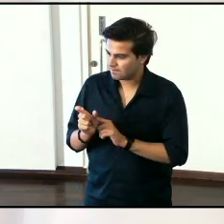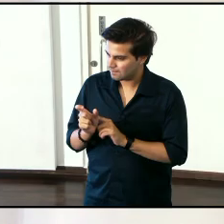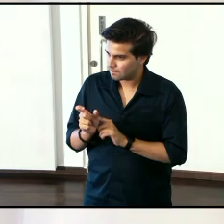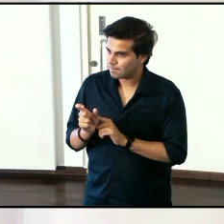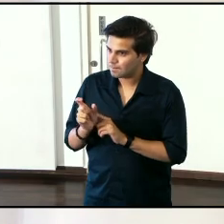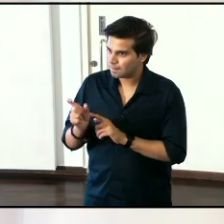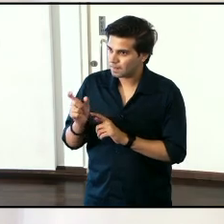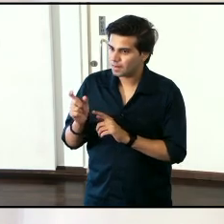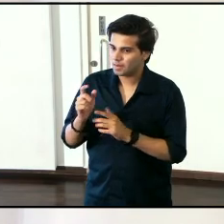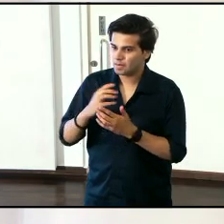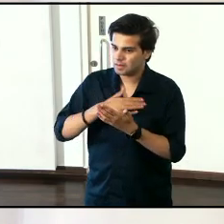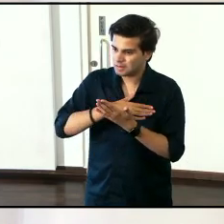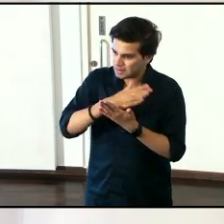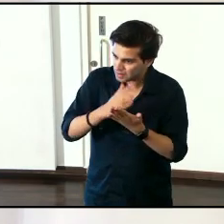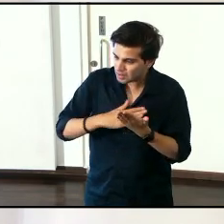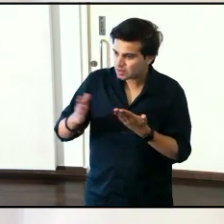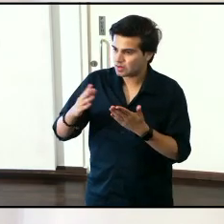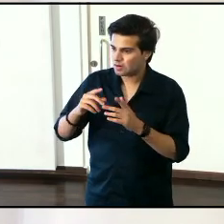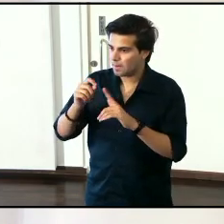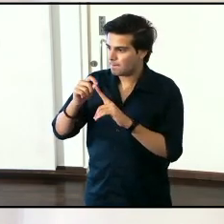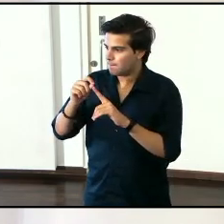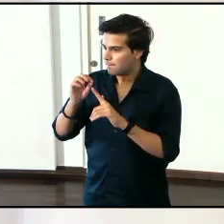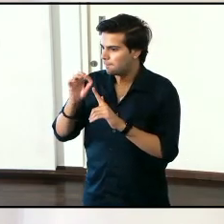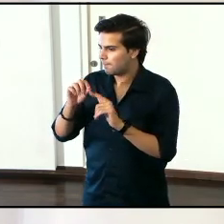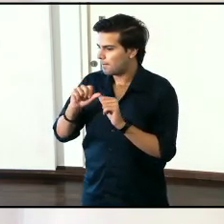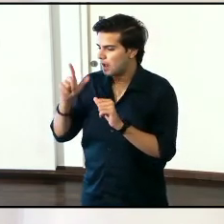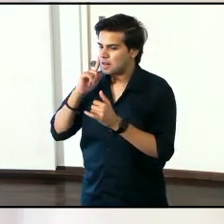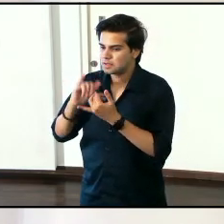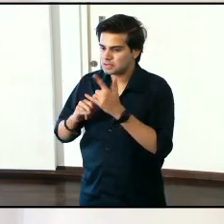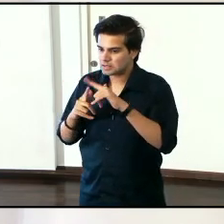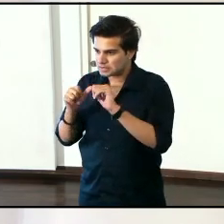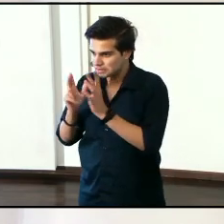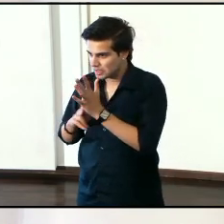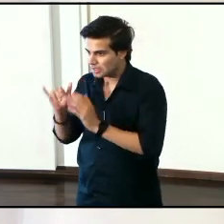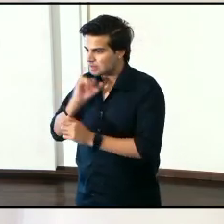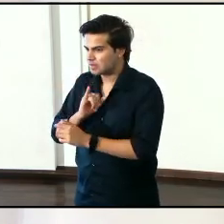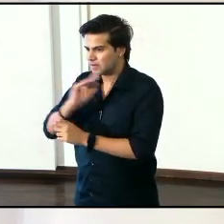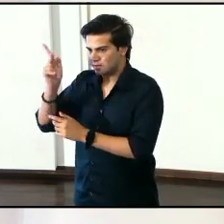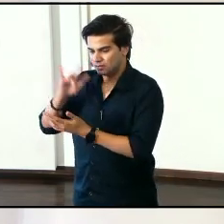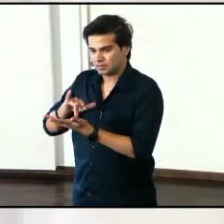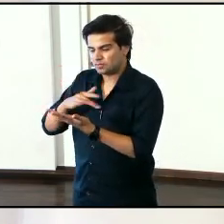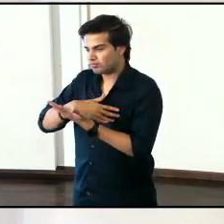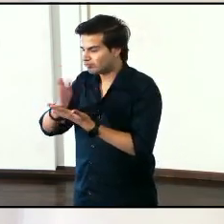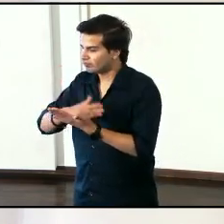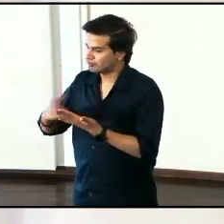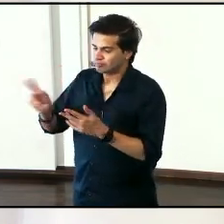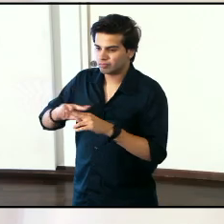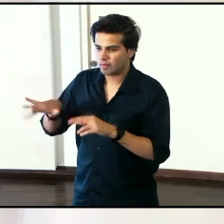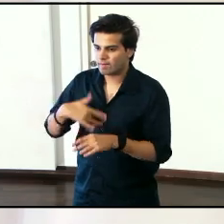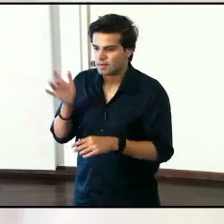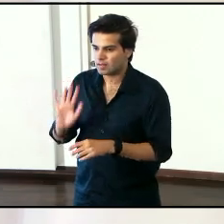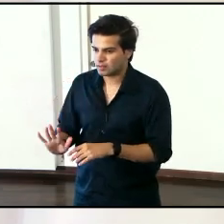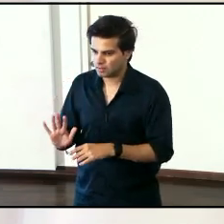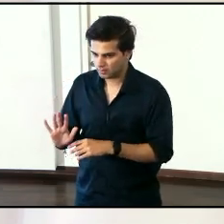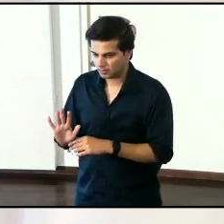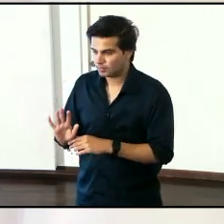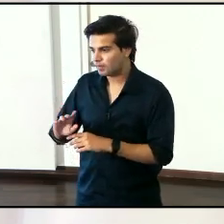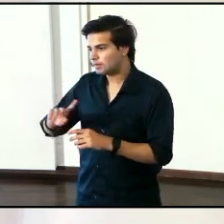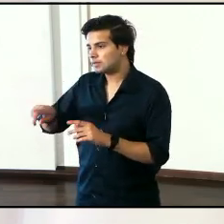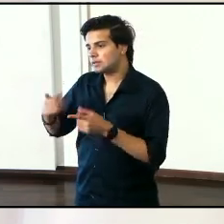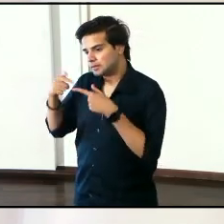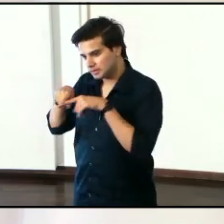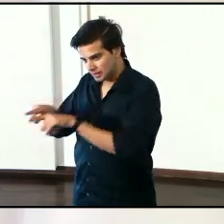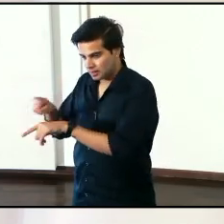the erasure of Palestine and Gaza is so simple in that part of the world. But at the same time, there is also